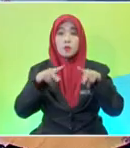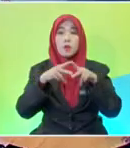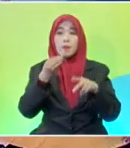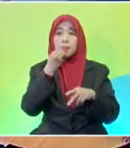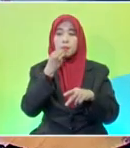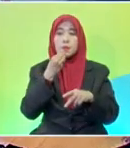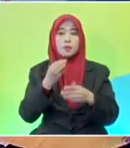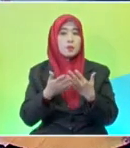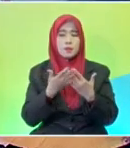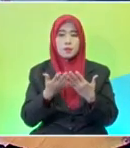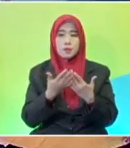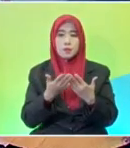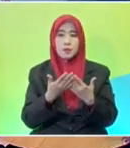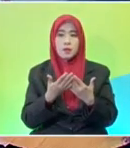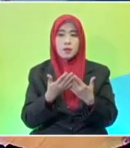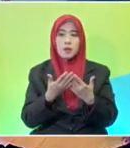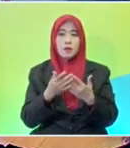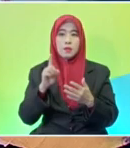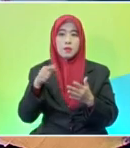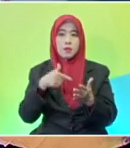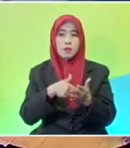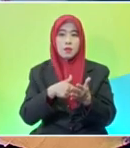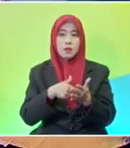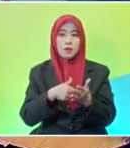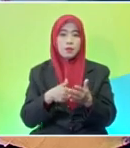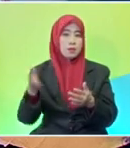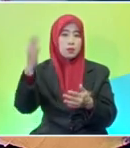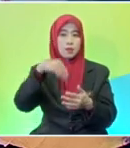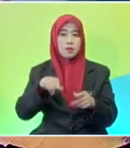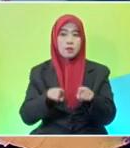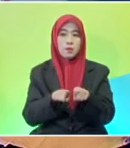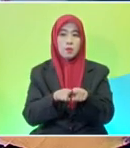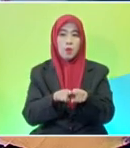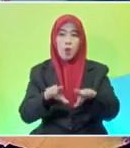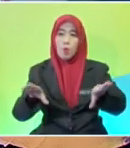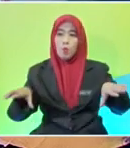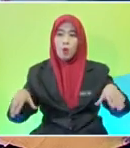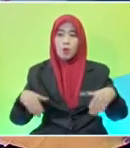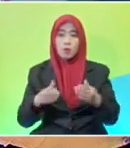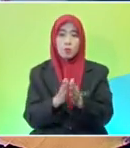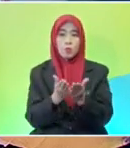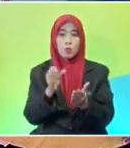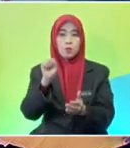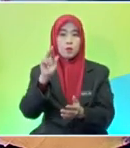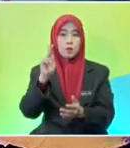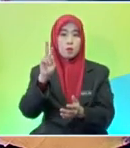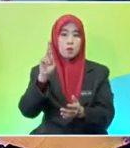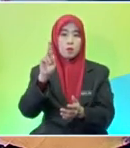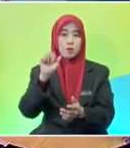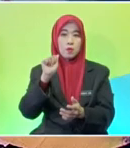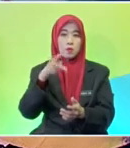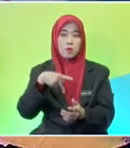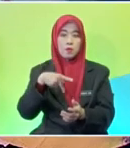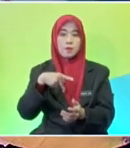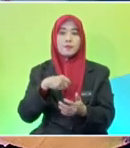more, Syafiqah. Before we go, we are going to do, let's make a scrapbook. All right. Yeah. Interesting. Okay. So to make a